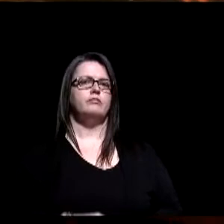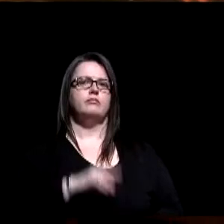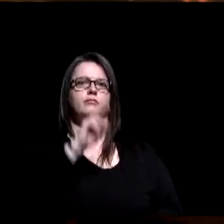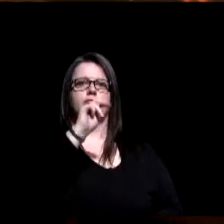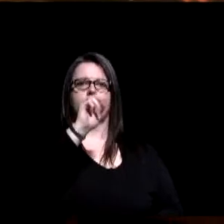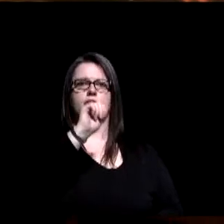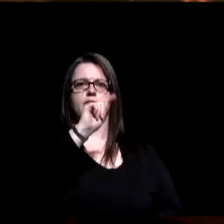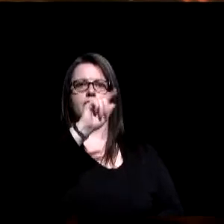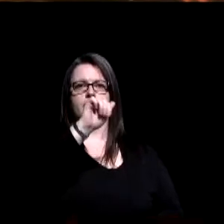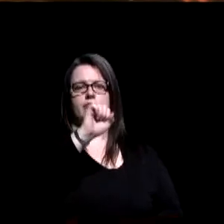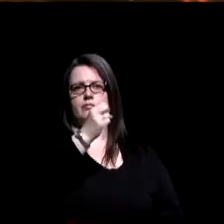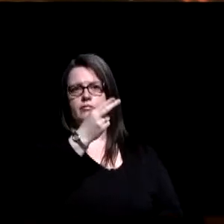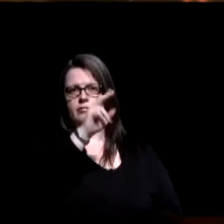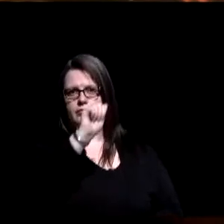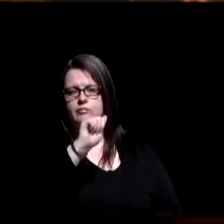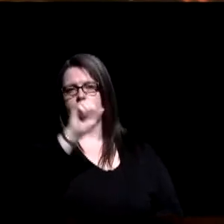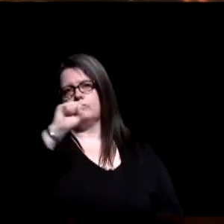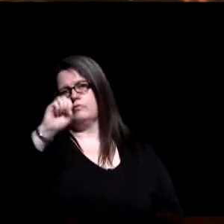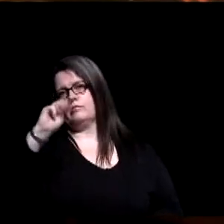Natasha Smith.